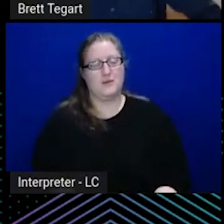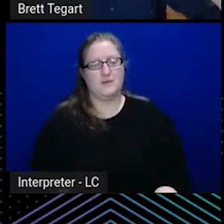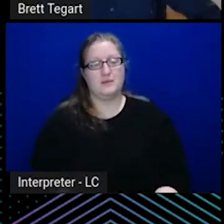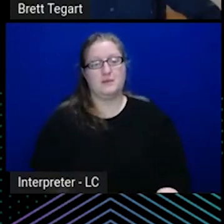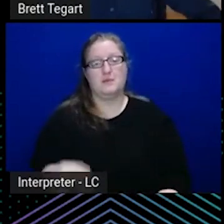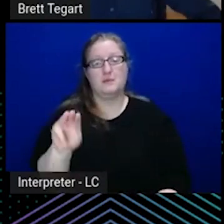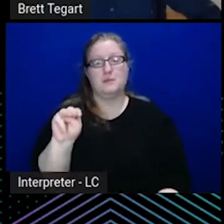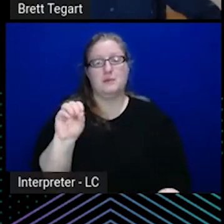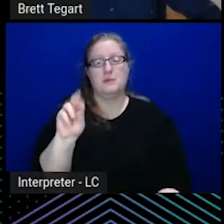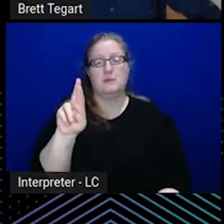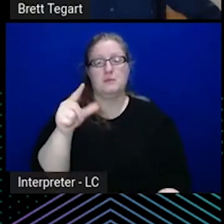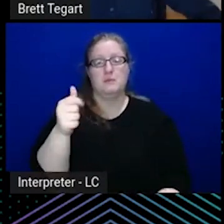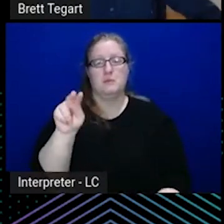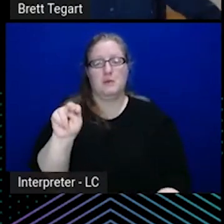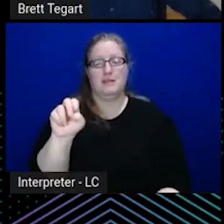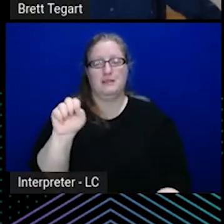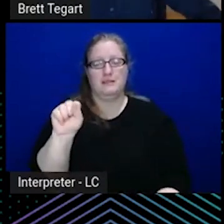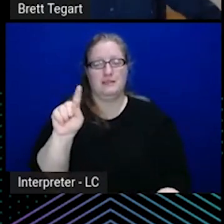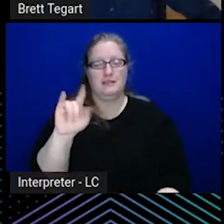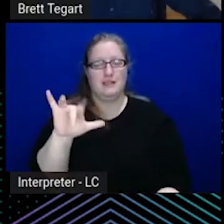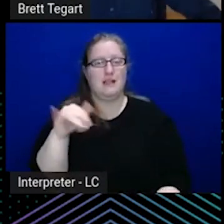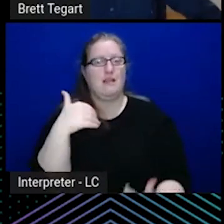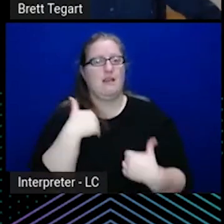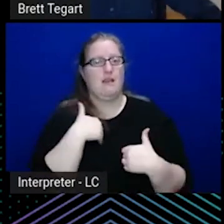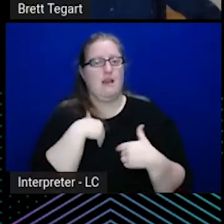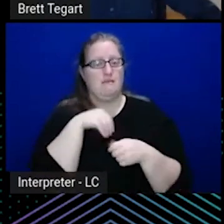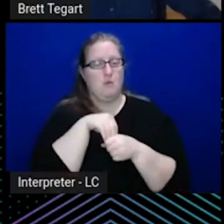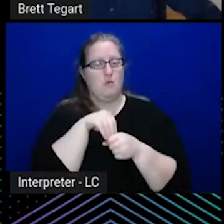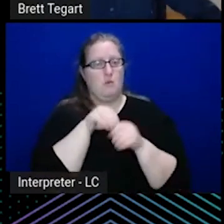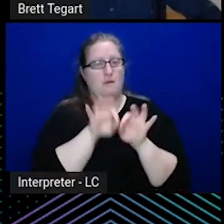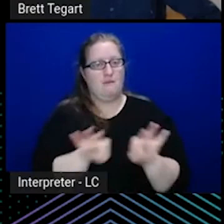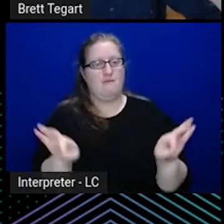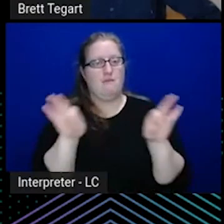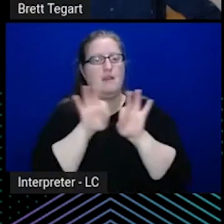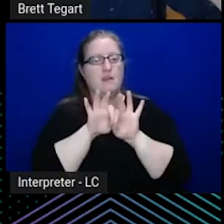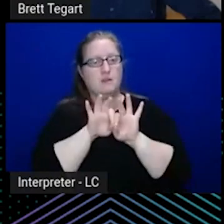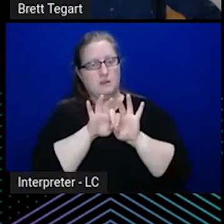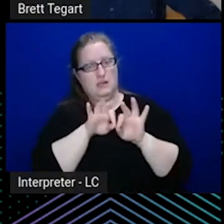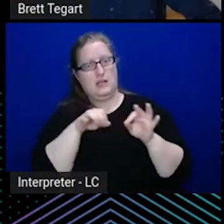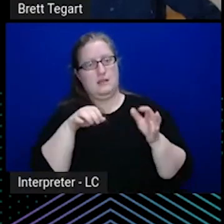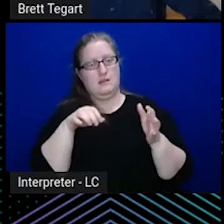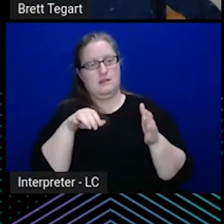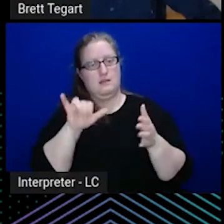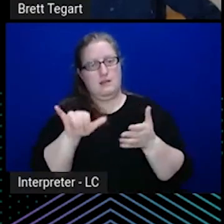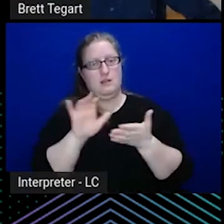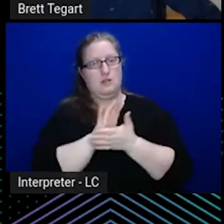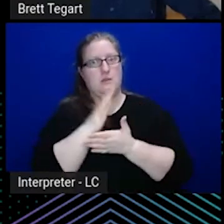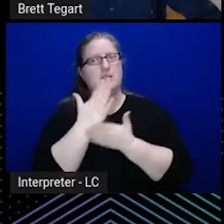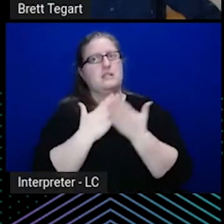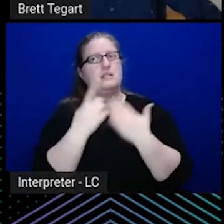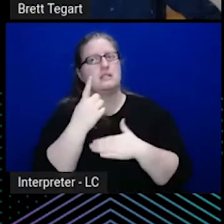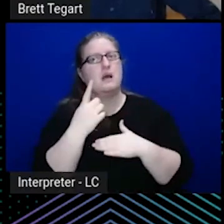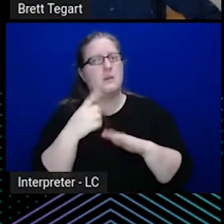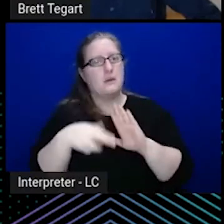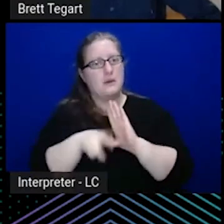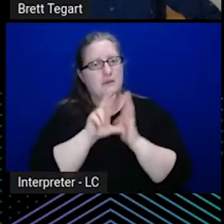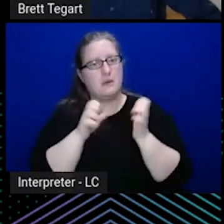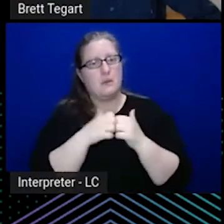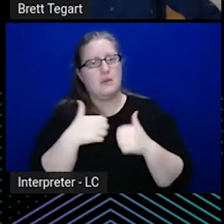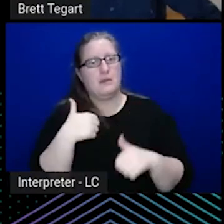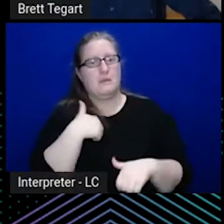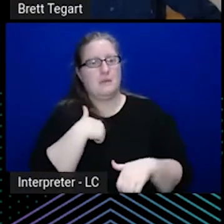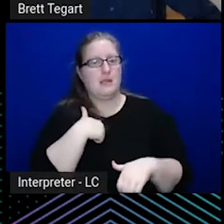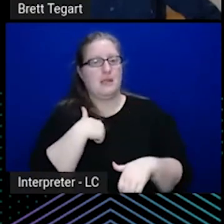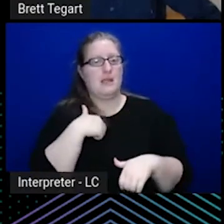core values. And when I wrote this slide, I didn't even think about the document. Somebody went over the slides with me and spotted this. One of our